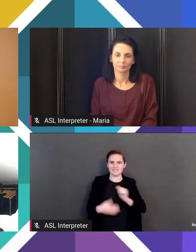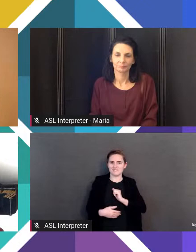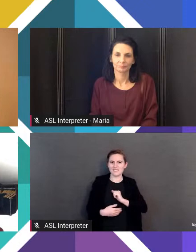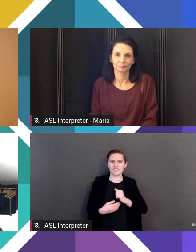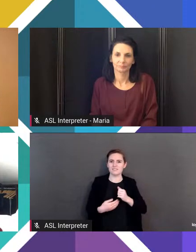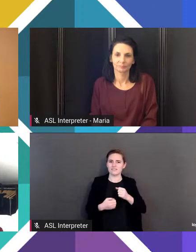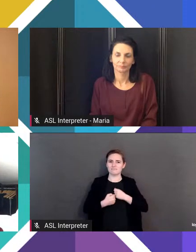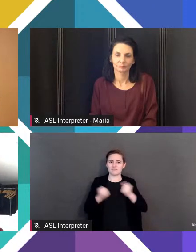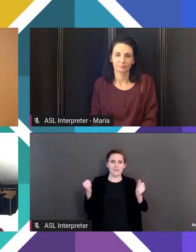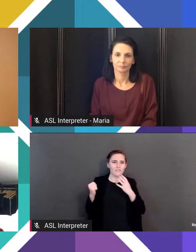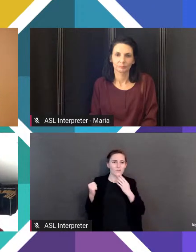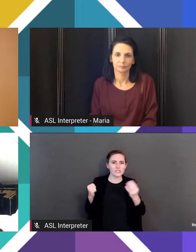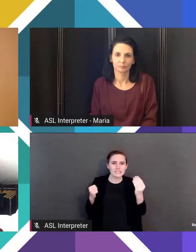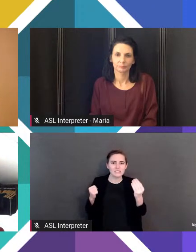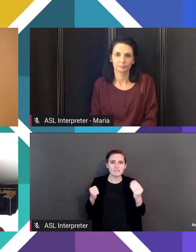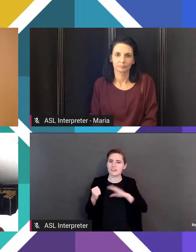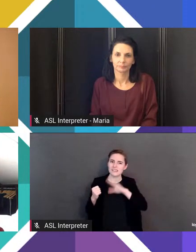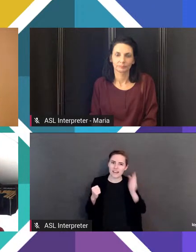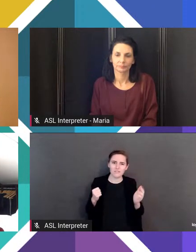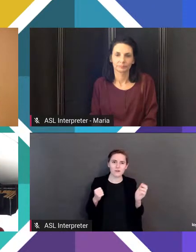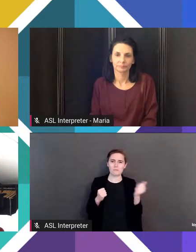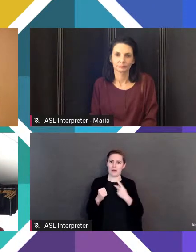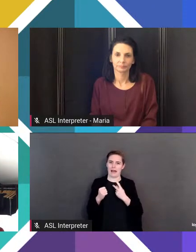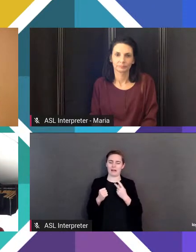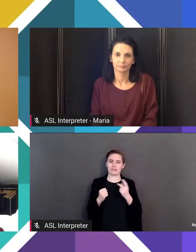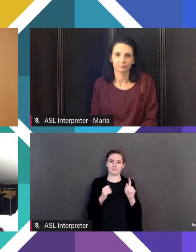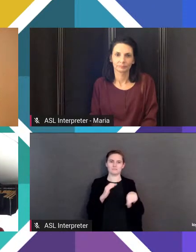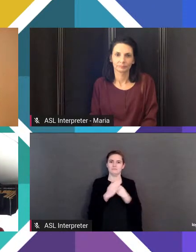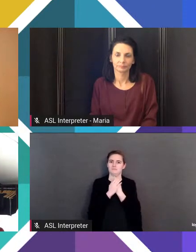closet, but still like those 4 years kind of like